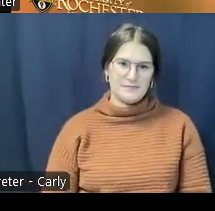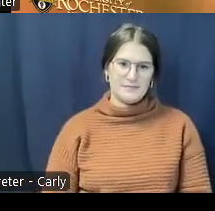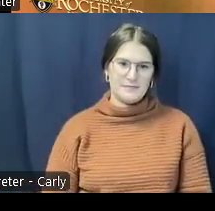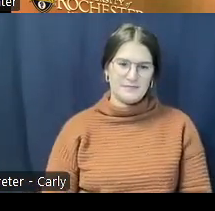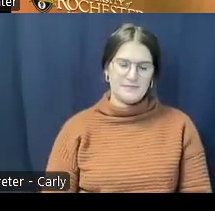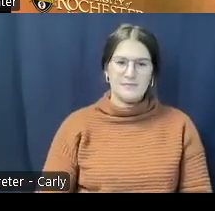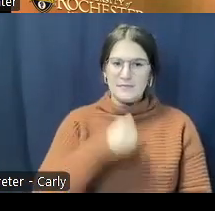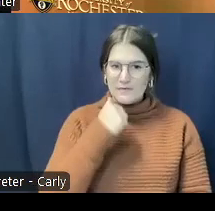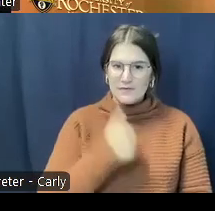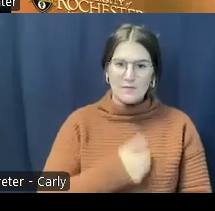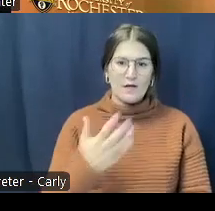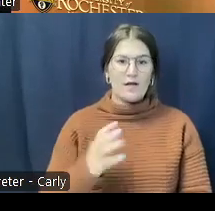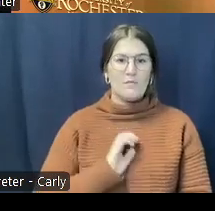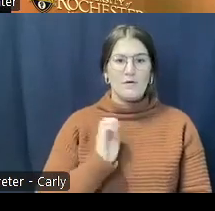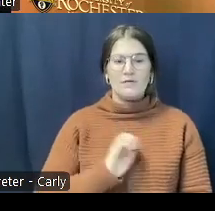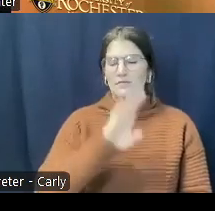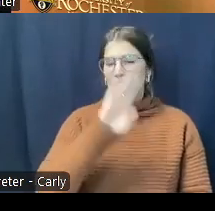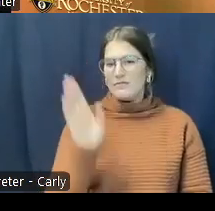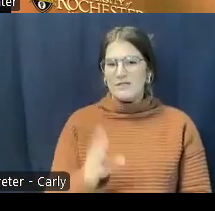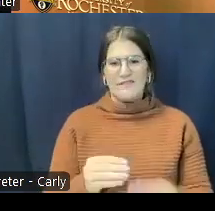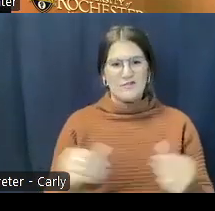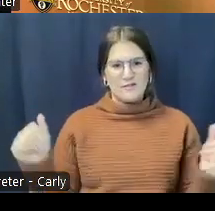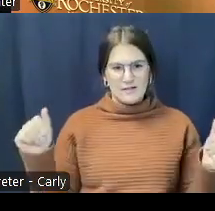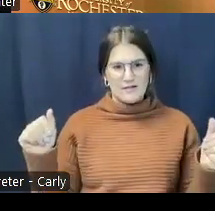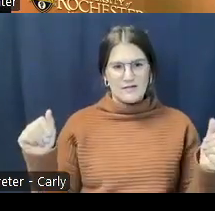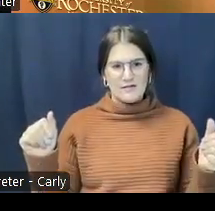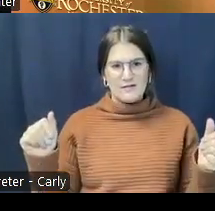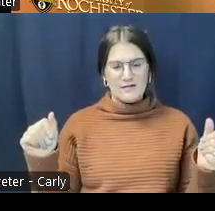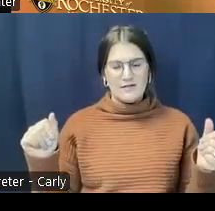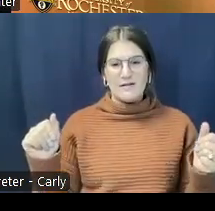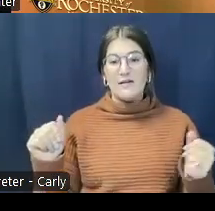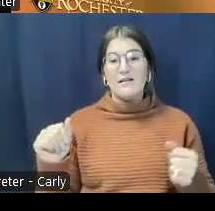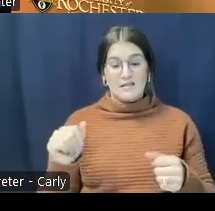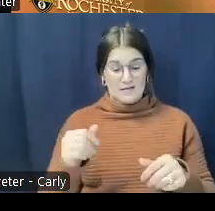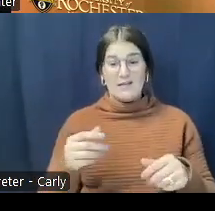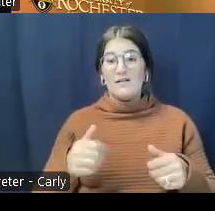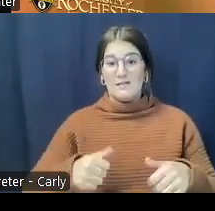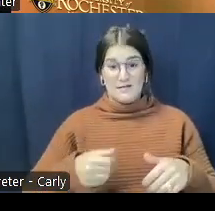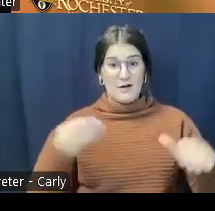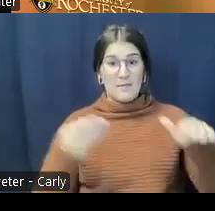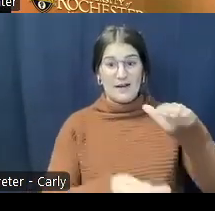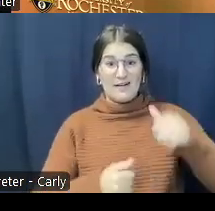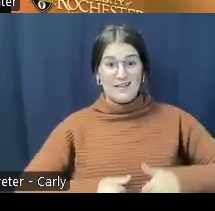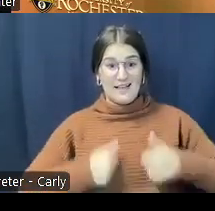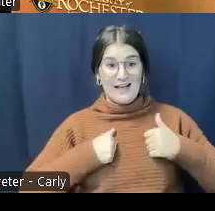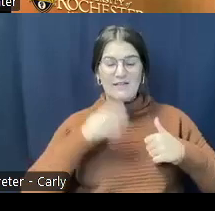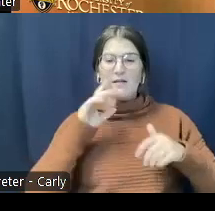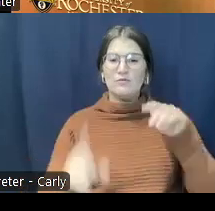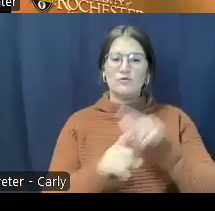Unexpressed emotions will never die. They are buried alive and will come forth later in uglier ways,